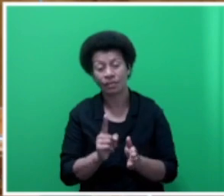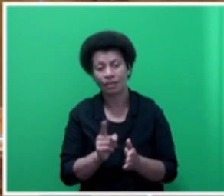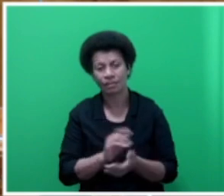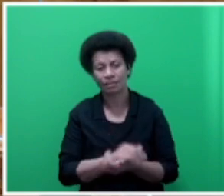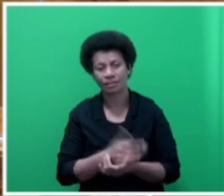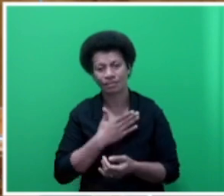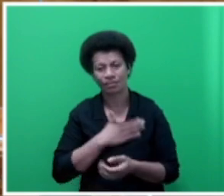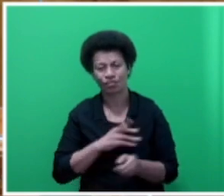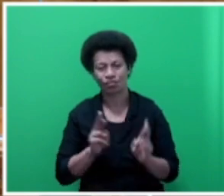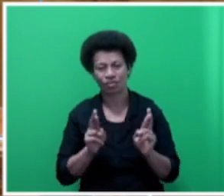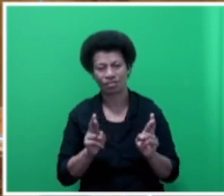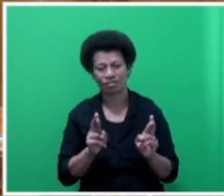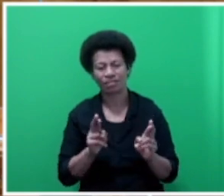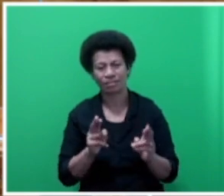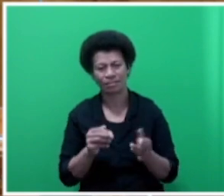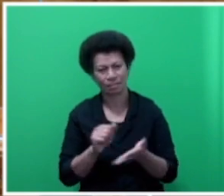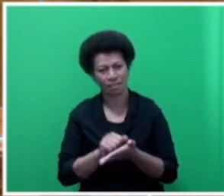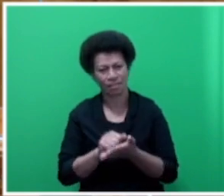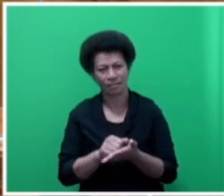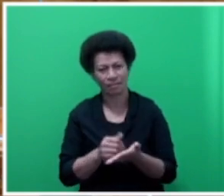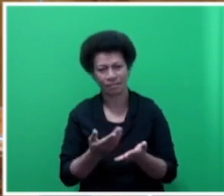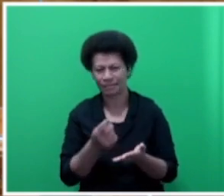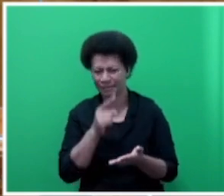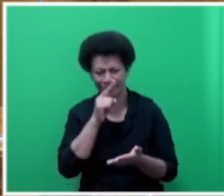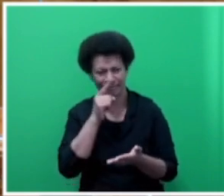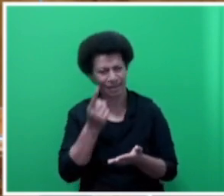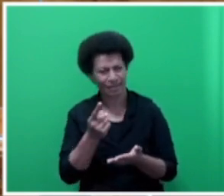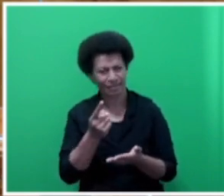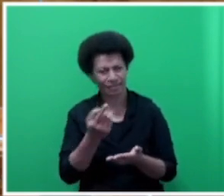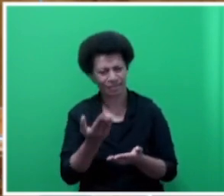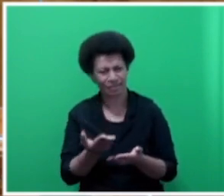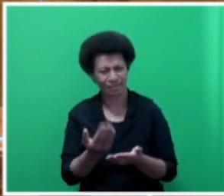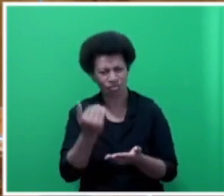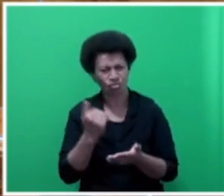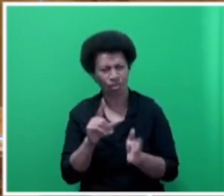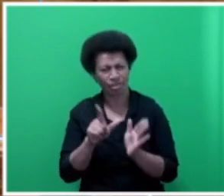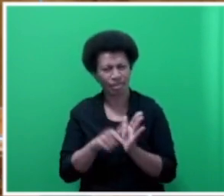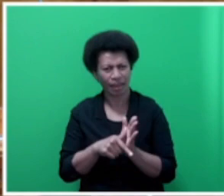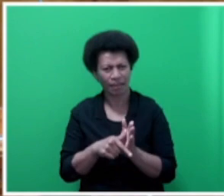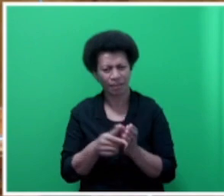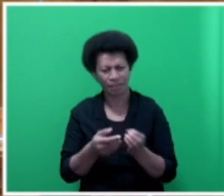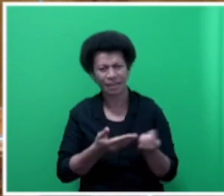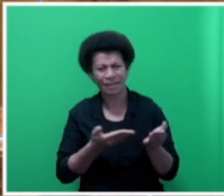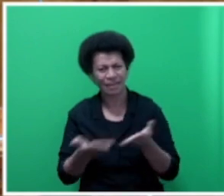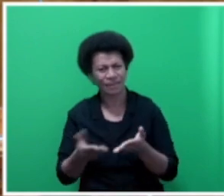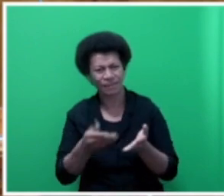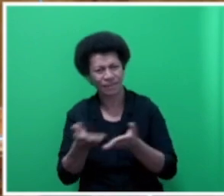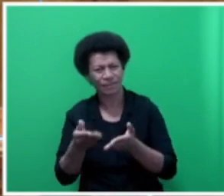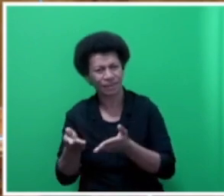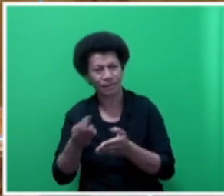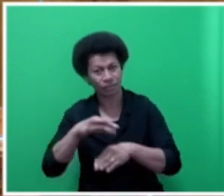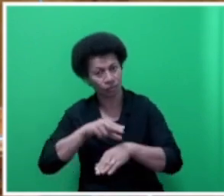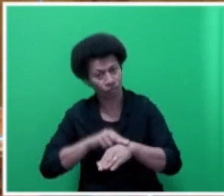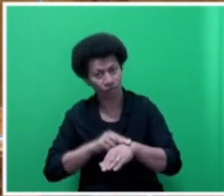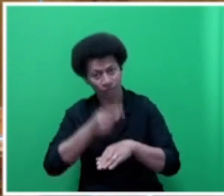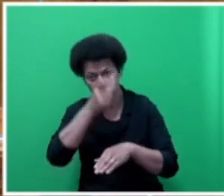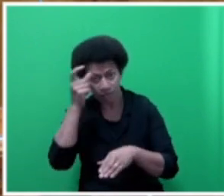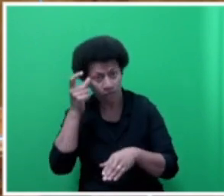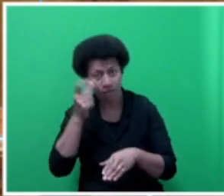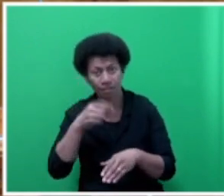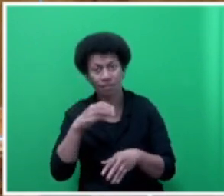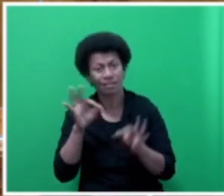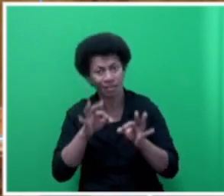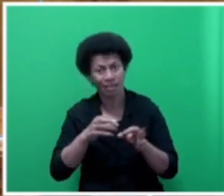wishful, sir. We cannot produce doctors and nurses in a short period. It takes years to train them. Only last year, the